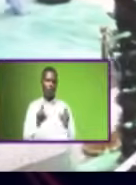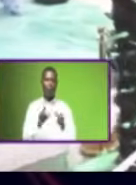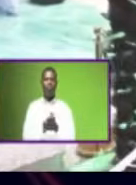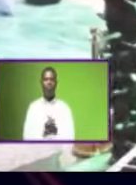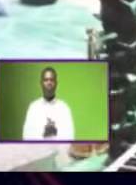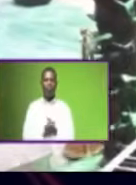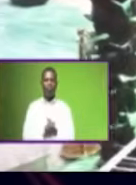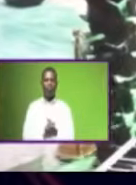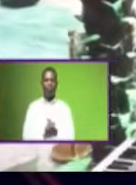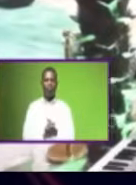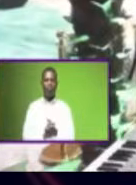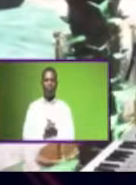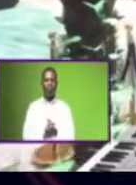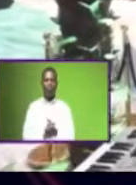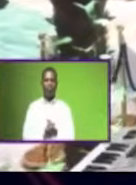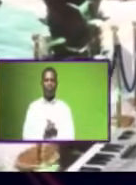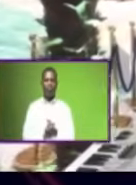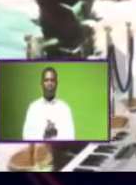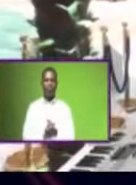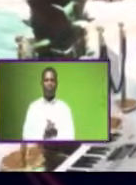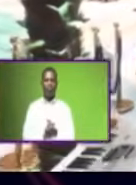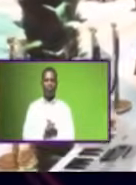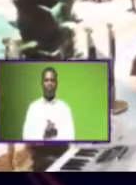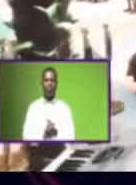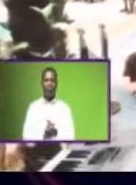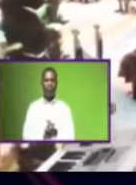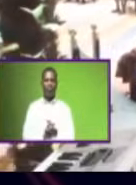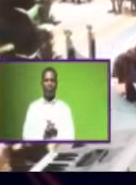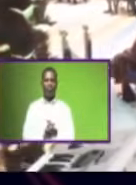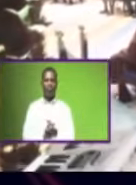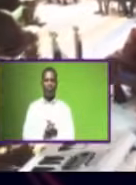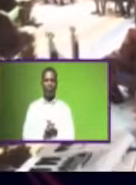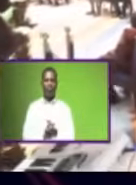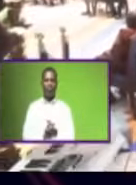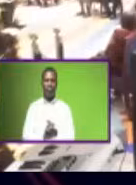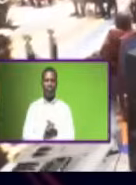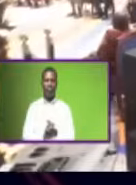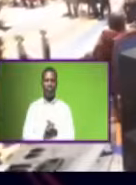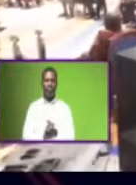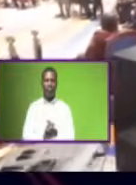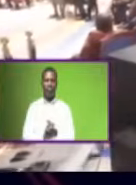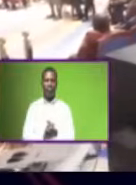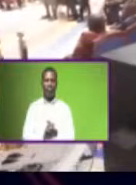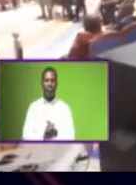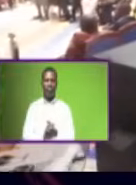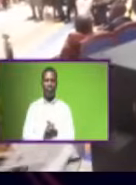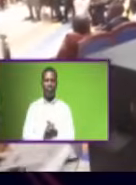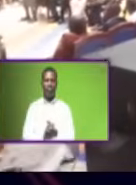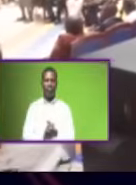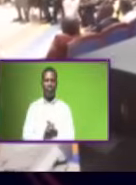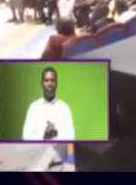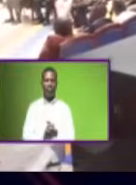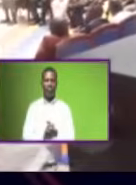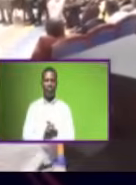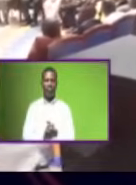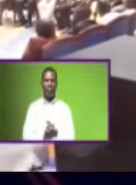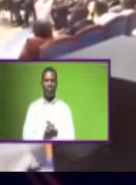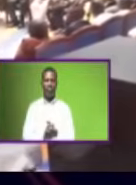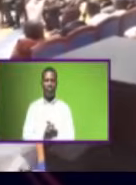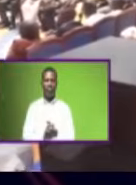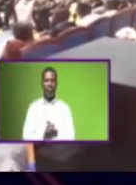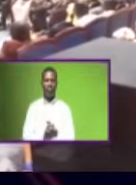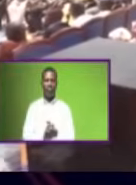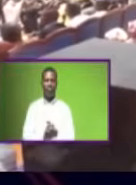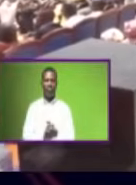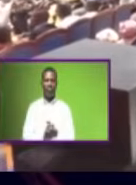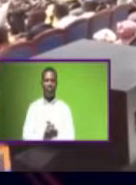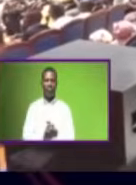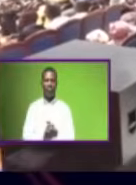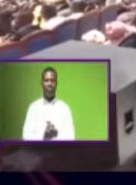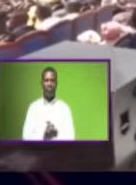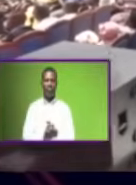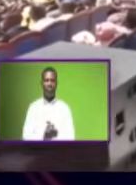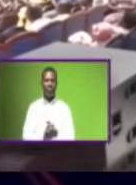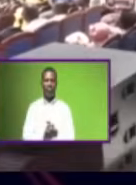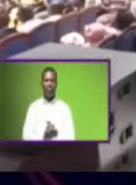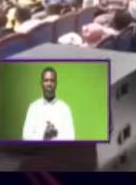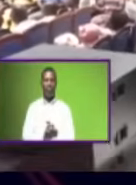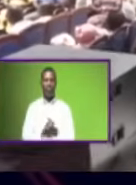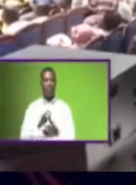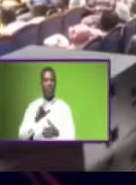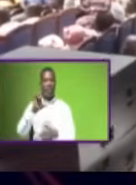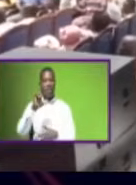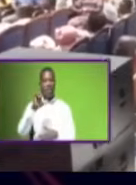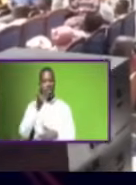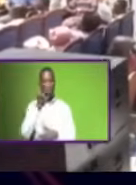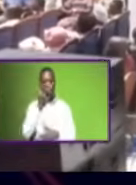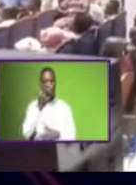told them to wait for the coming of the Holy Spirit. For when he comes, he shall teach them what to do. One in the Atosumians.